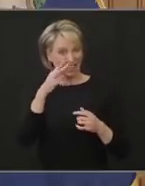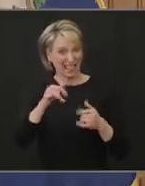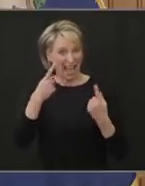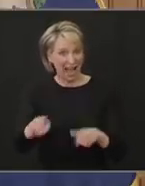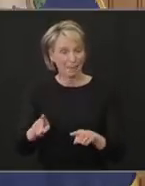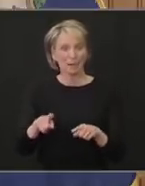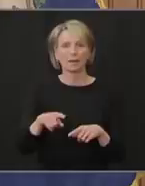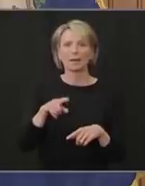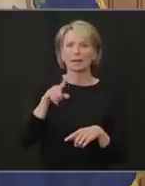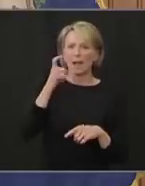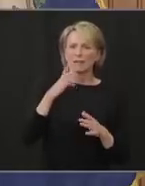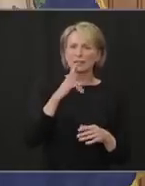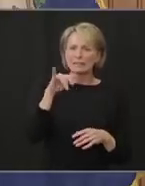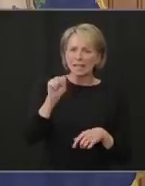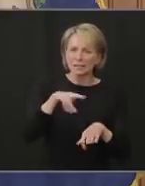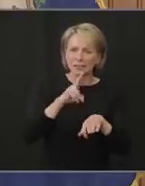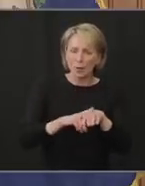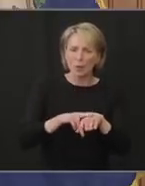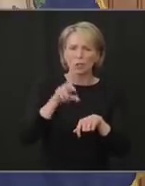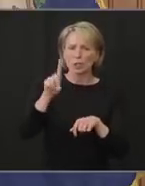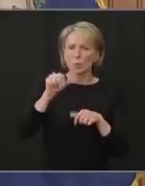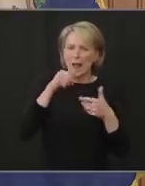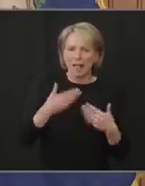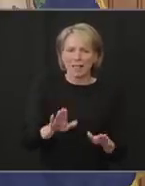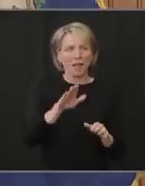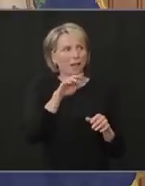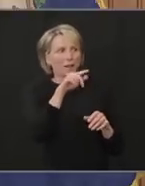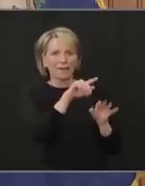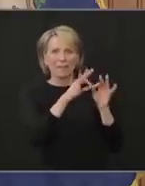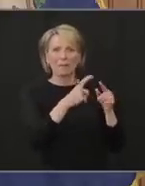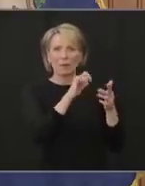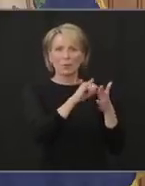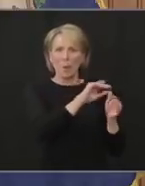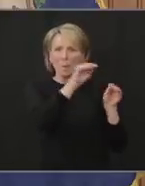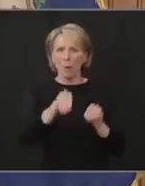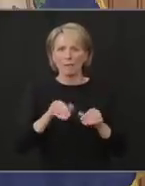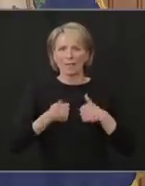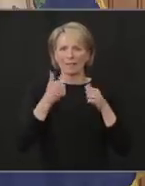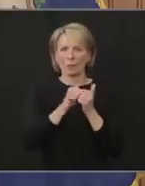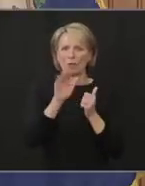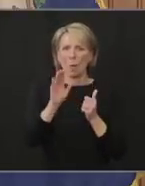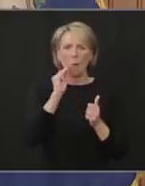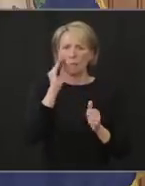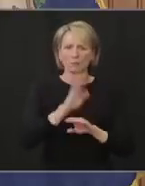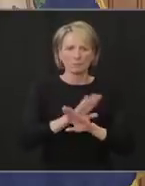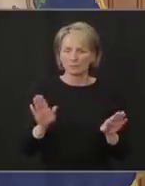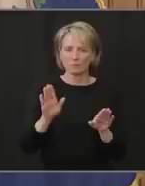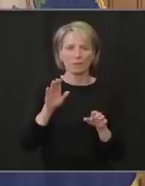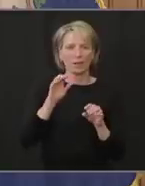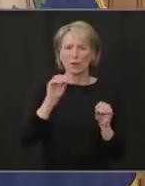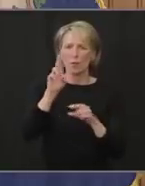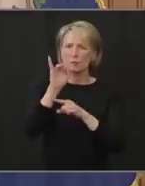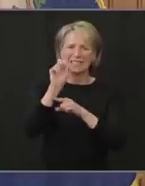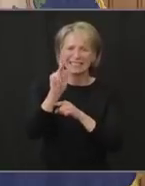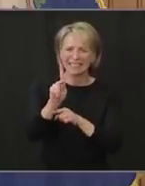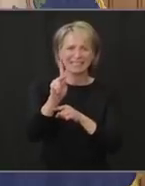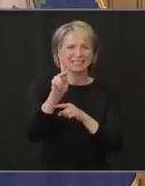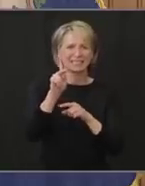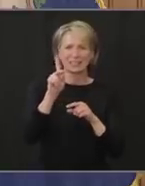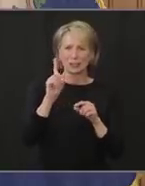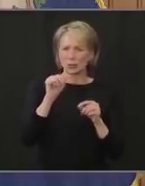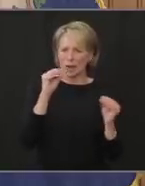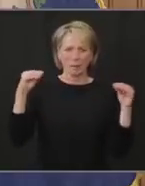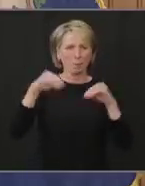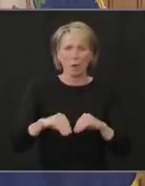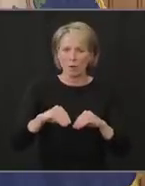that you're doubling the risk for your family as well as their family. Do you want me to write a law that says no moving in with families of 5? Right,